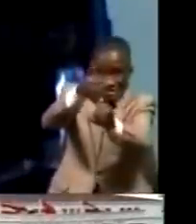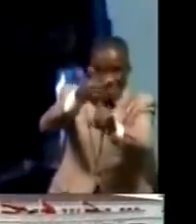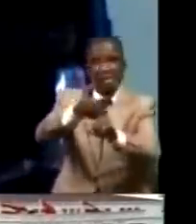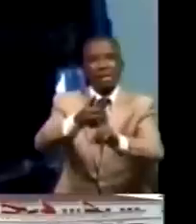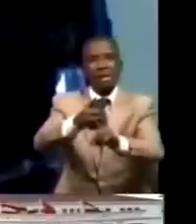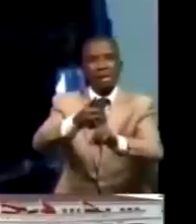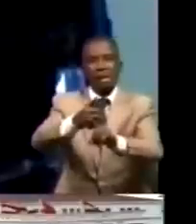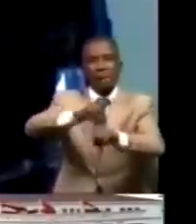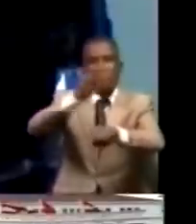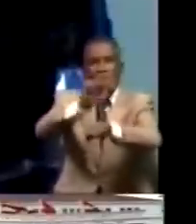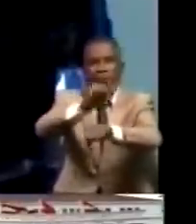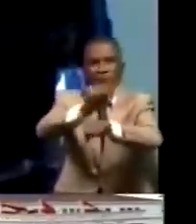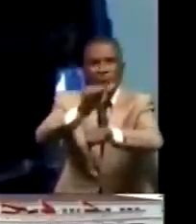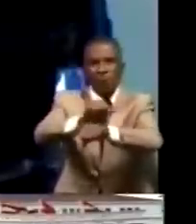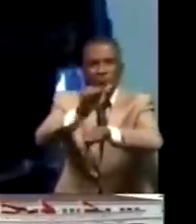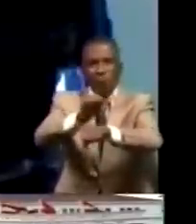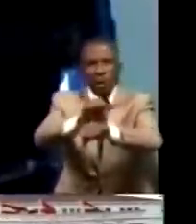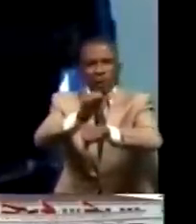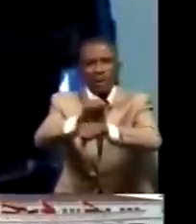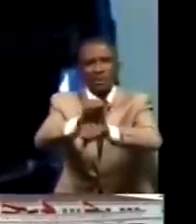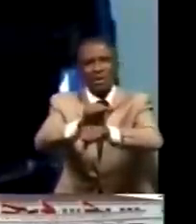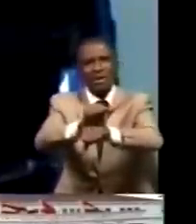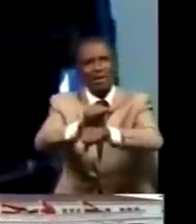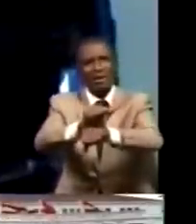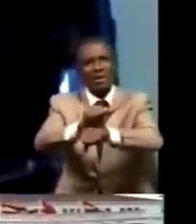performing her functions as the returning officer,